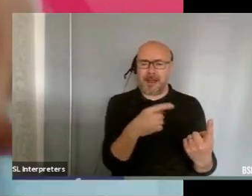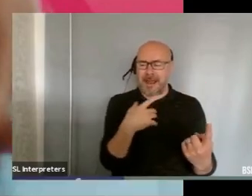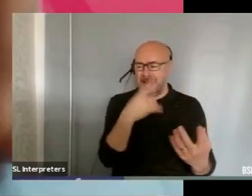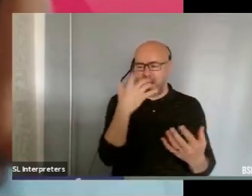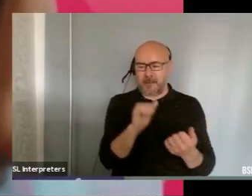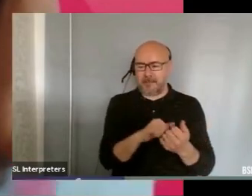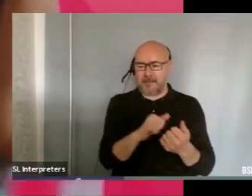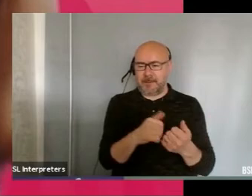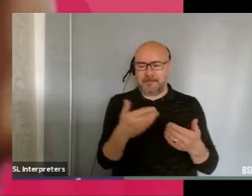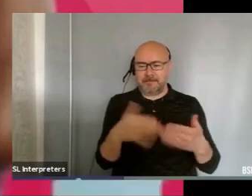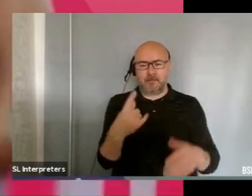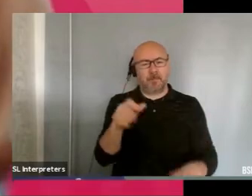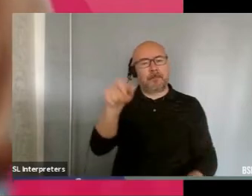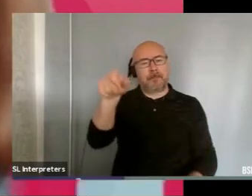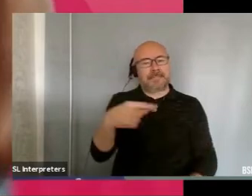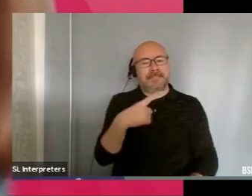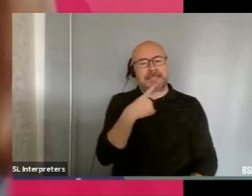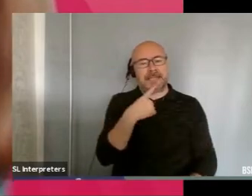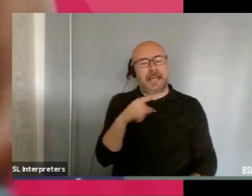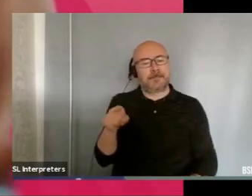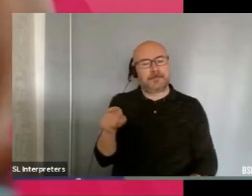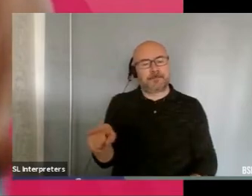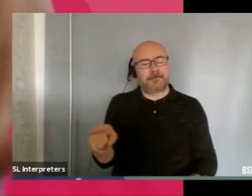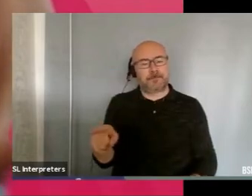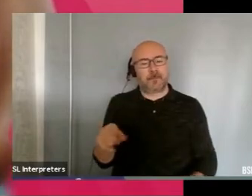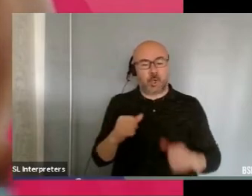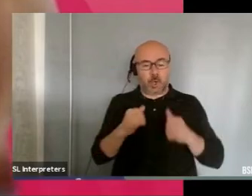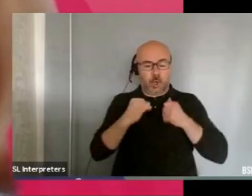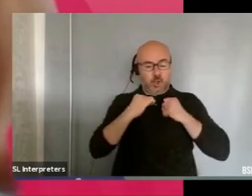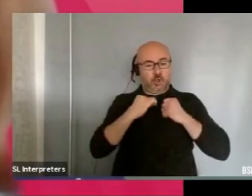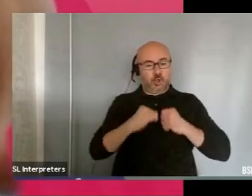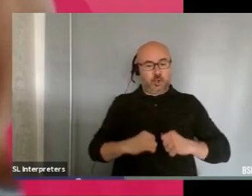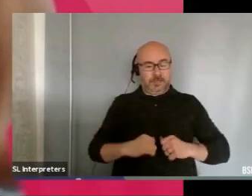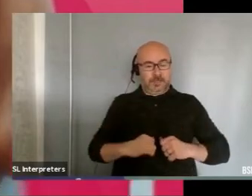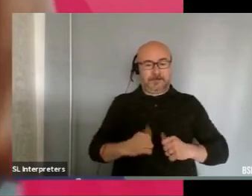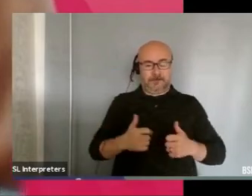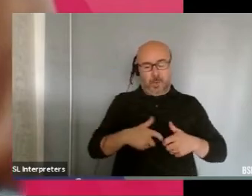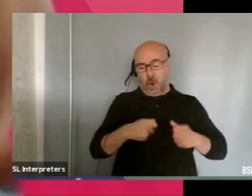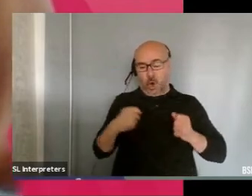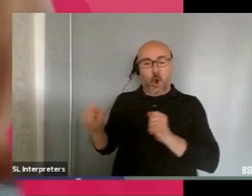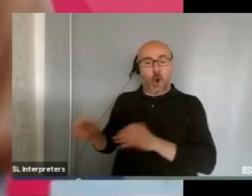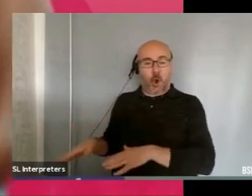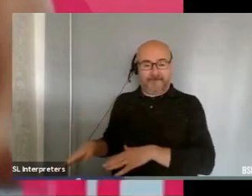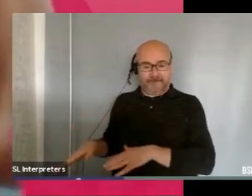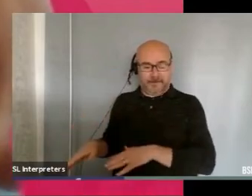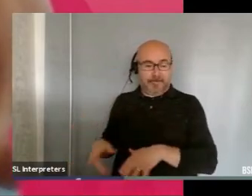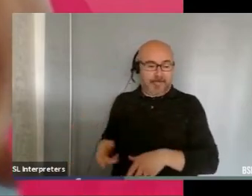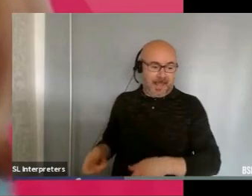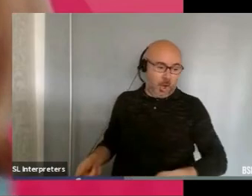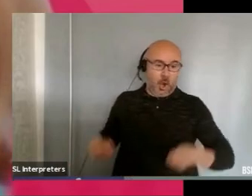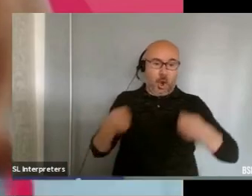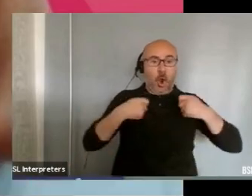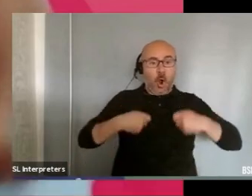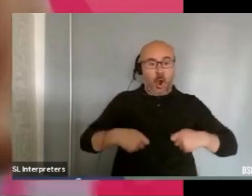lawyer, that when she went into hospital and took off her suit and put on the hospital gown, suddenly she felt